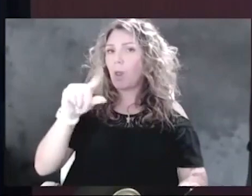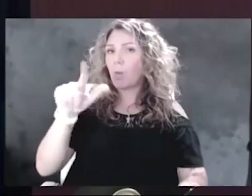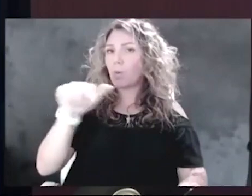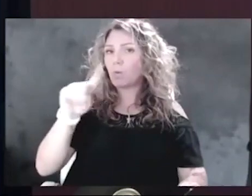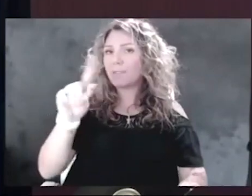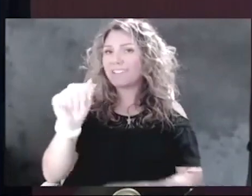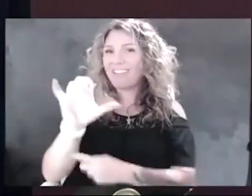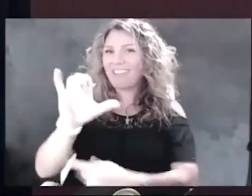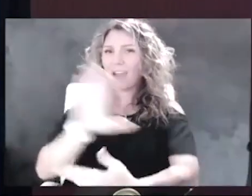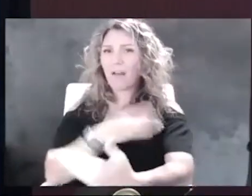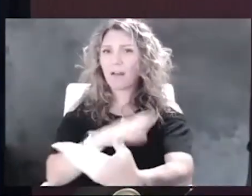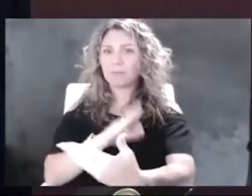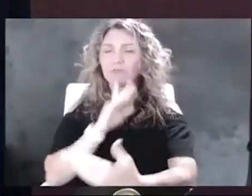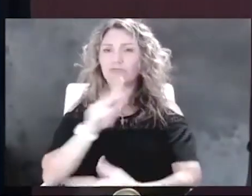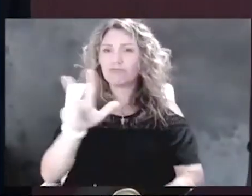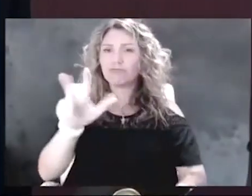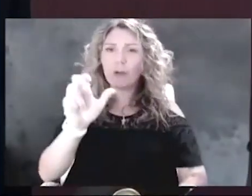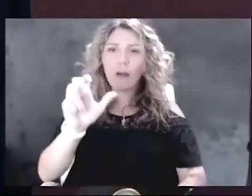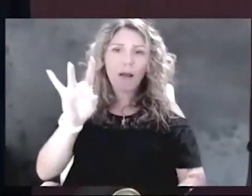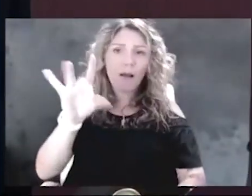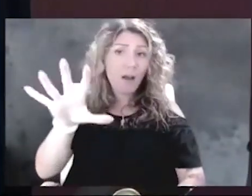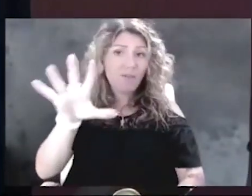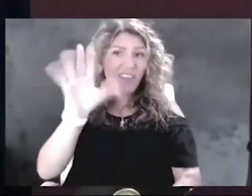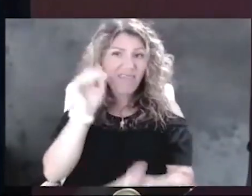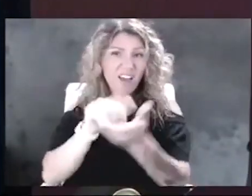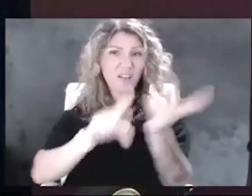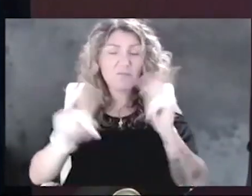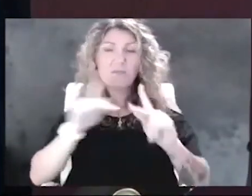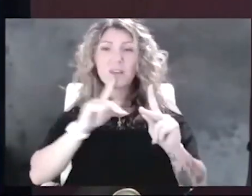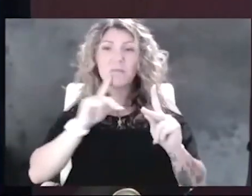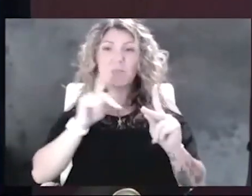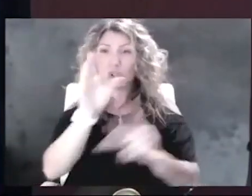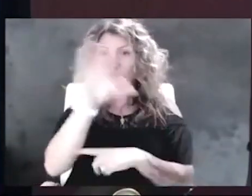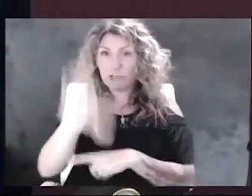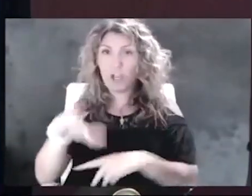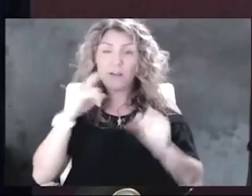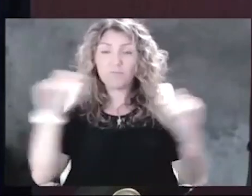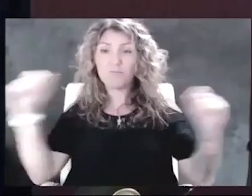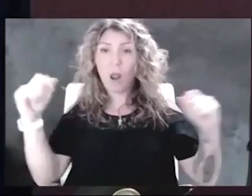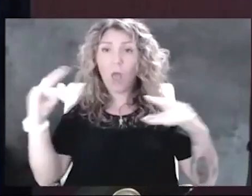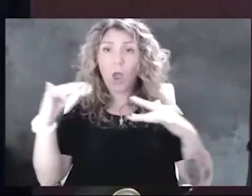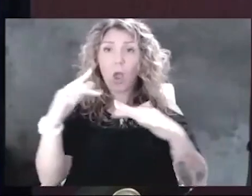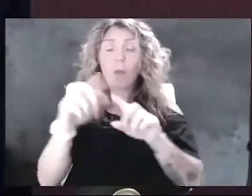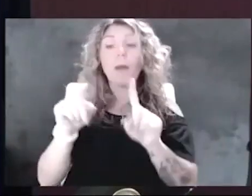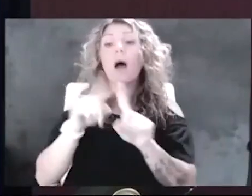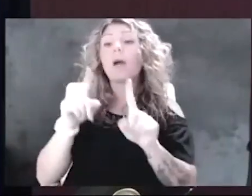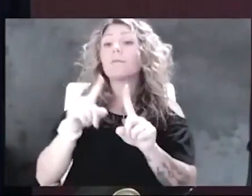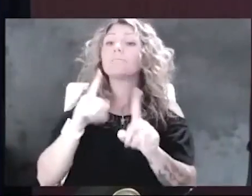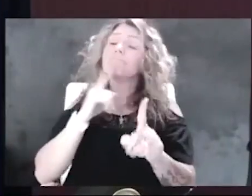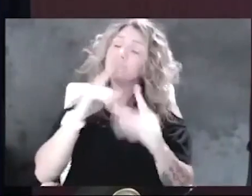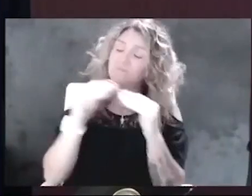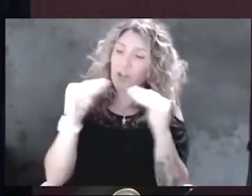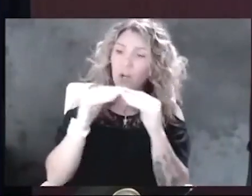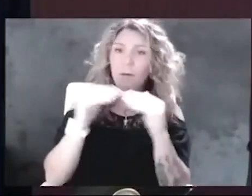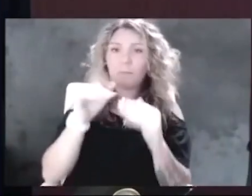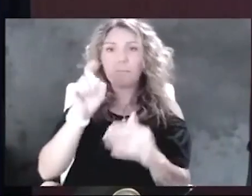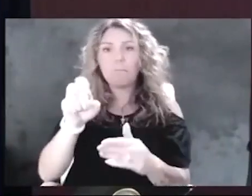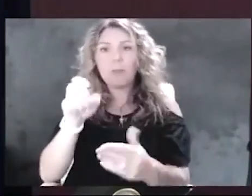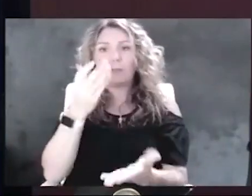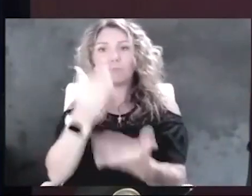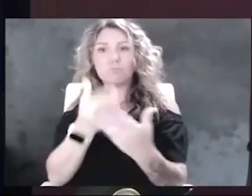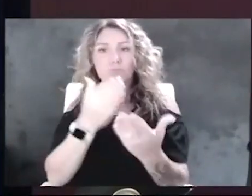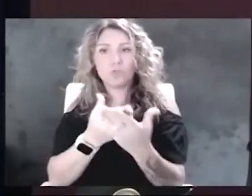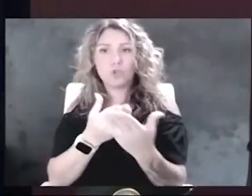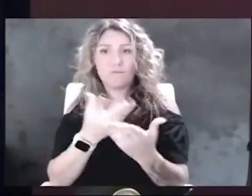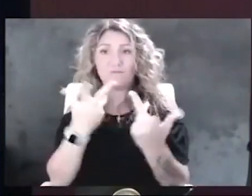385,000 people gathered in Chicago. Now, in fairness, they had to prove they were vaccinated, and they had to wear a mask unless they were eating. Which, if you play